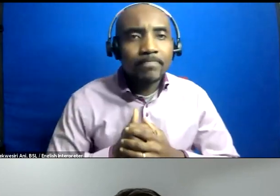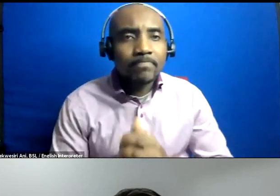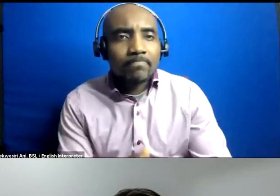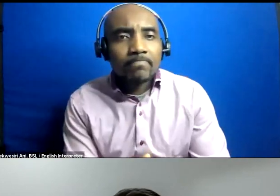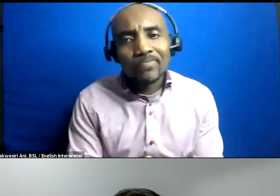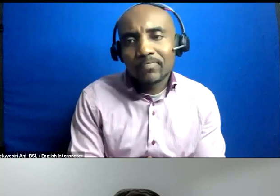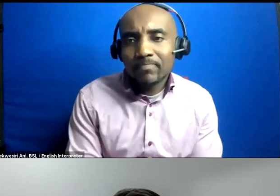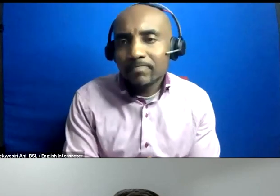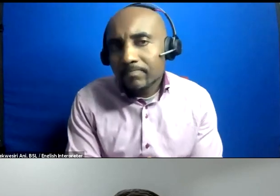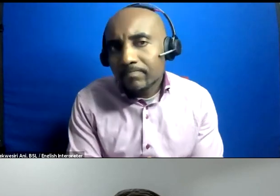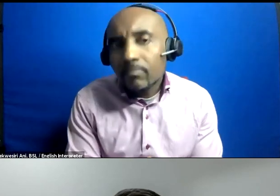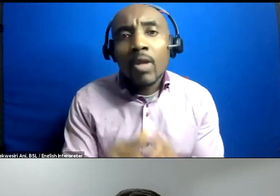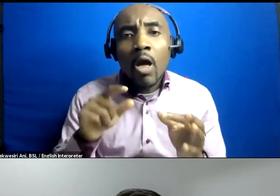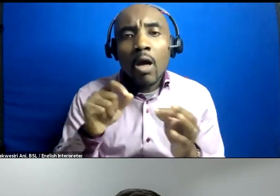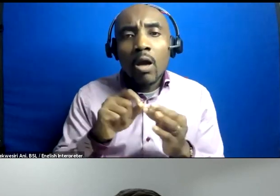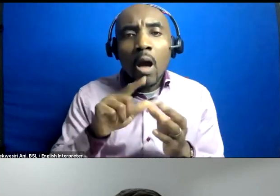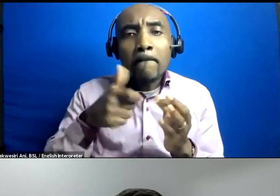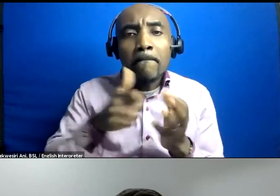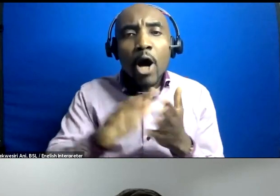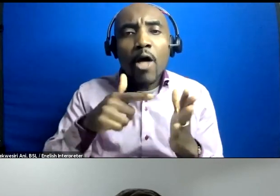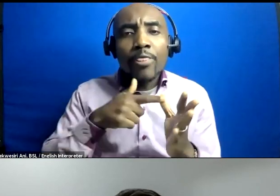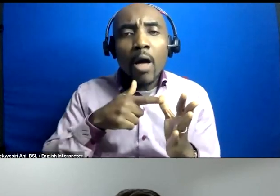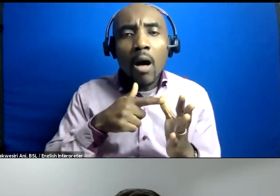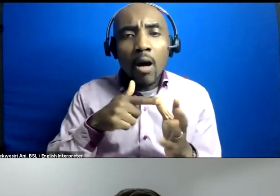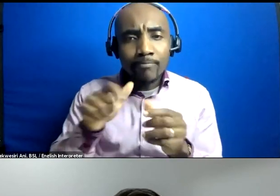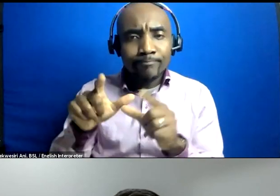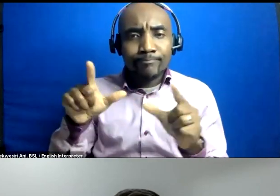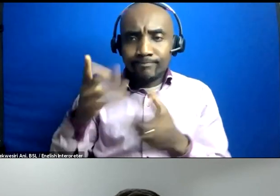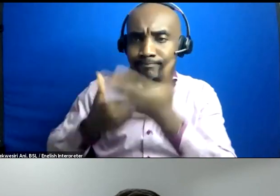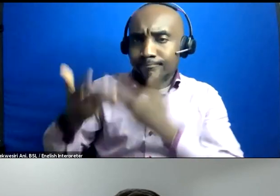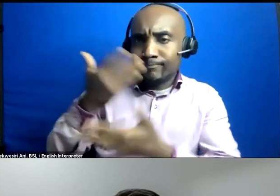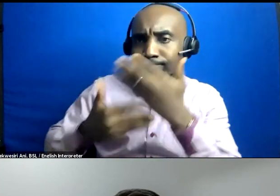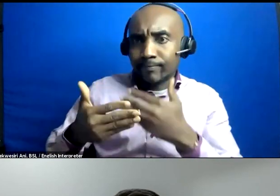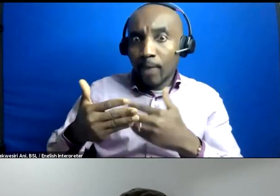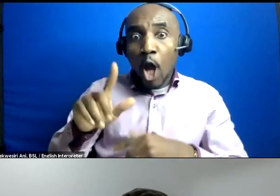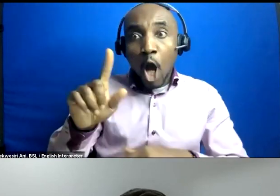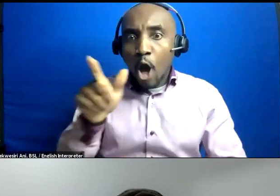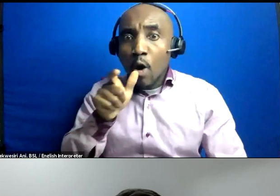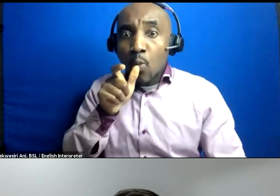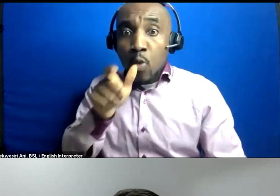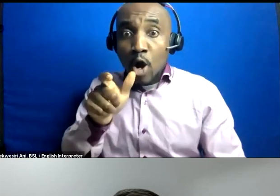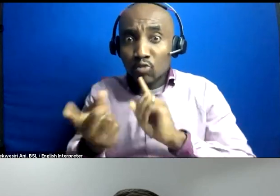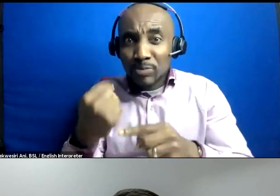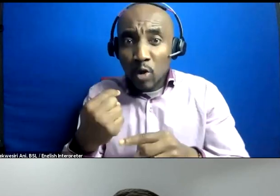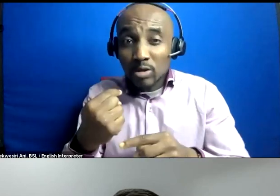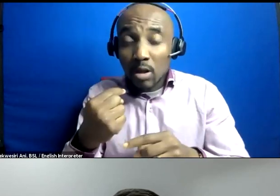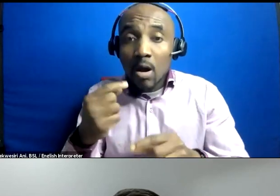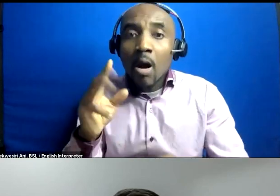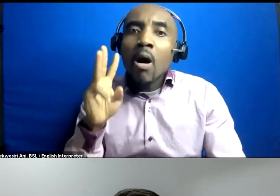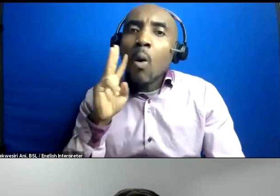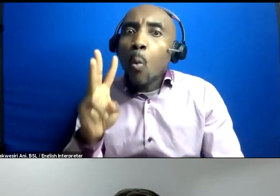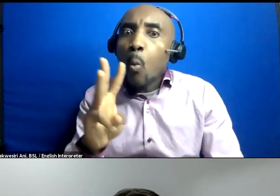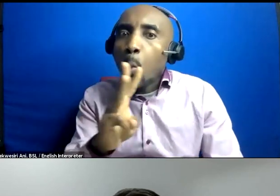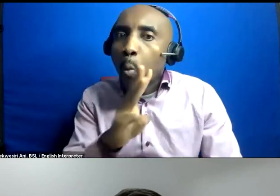Bertha opened her thing, the first thing that came in my head was wow. It's been an incredible evening. I have to